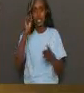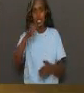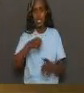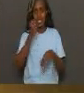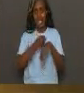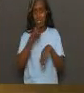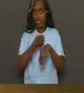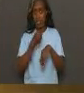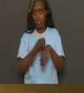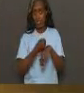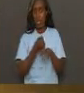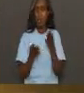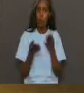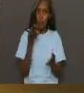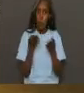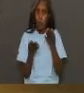statistics.